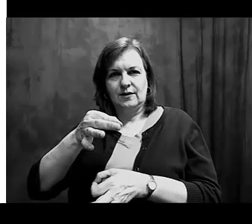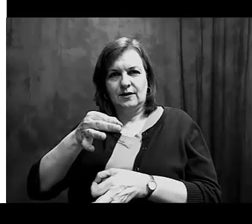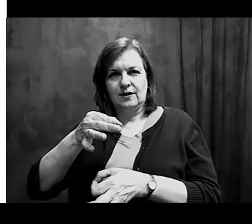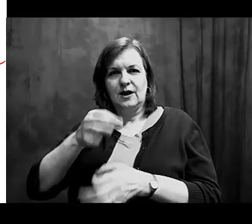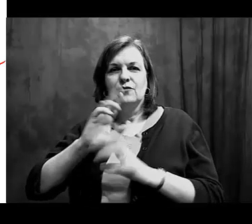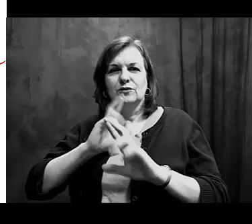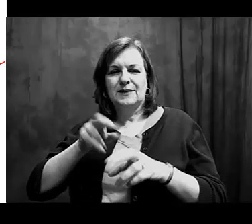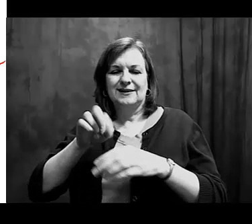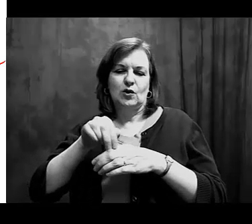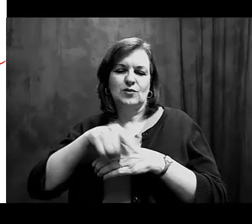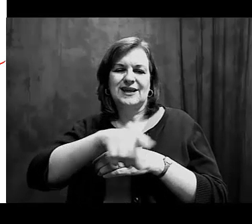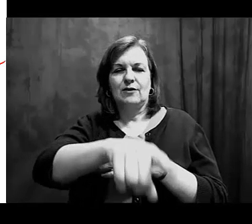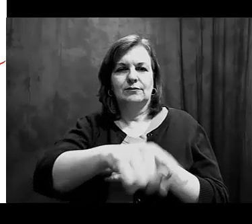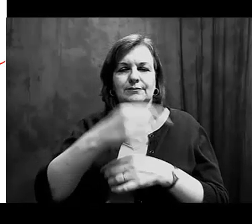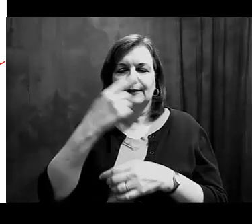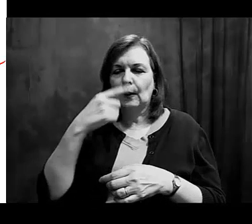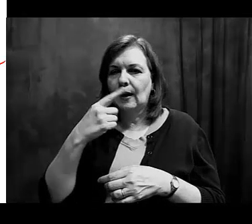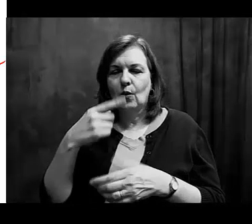So we talked about